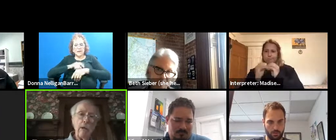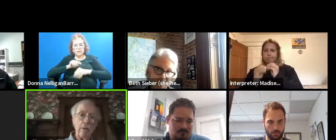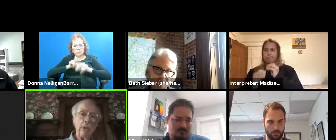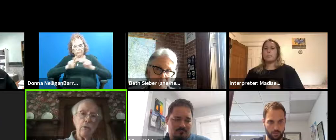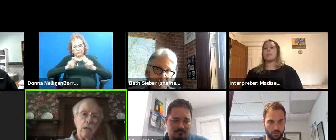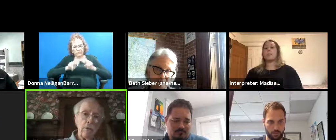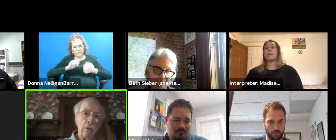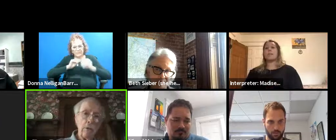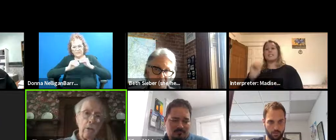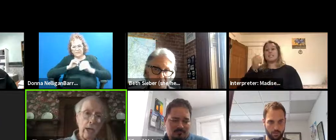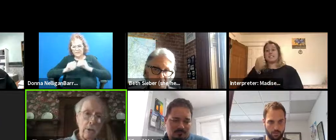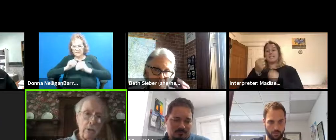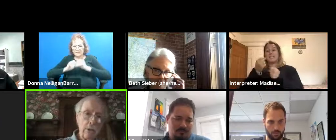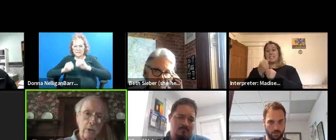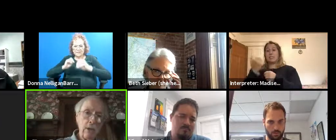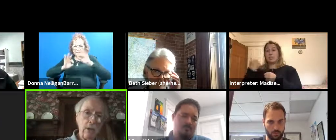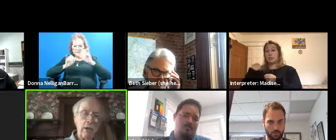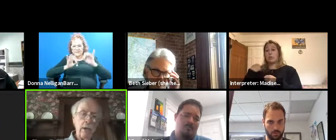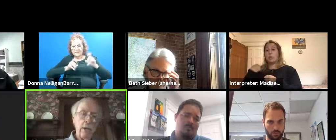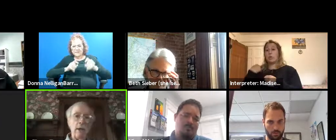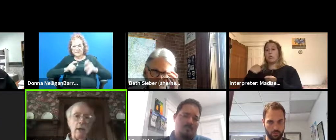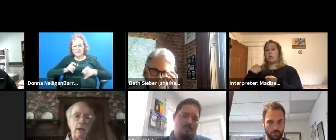because we had to have it ready for the 2021 election.